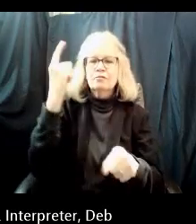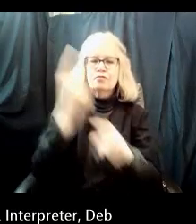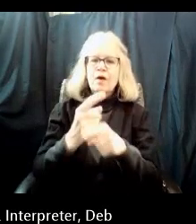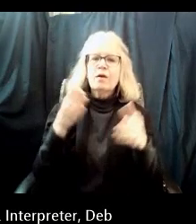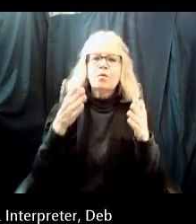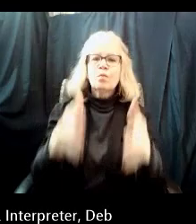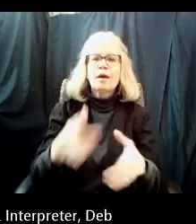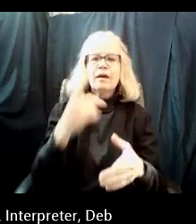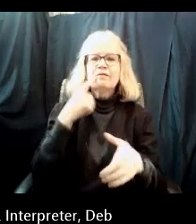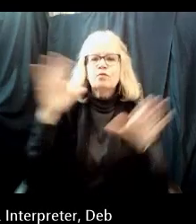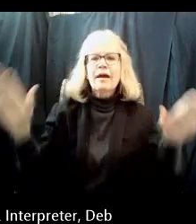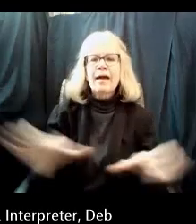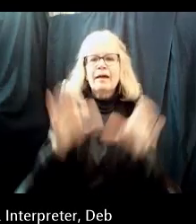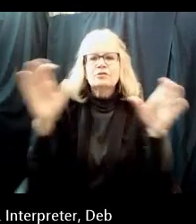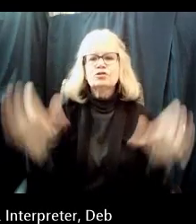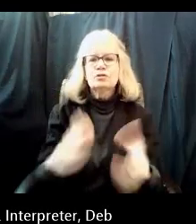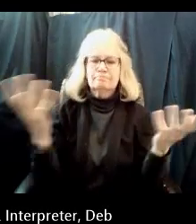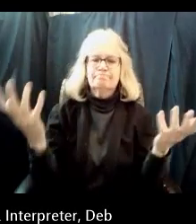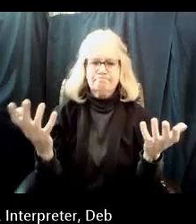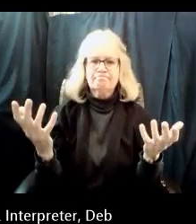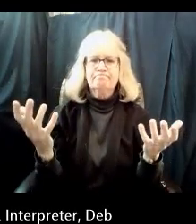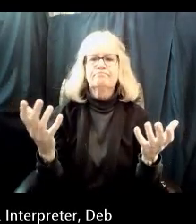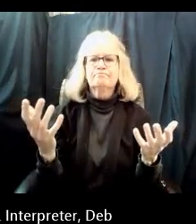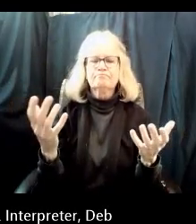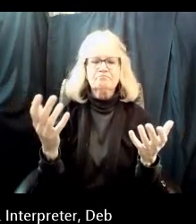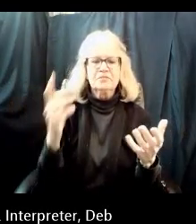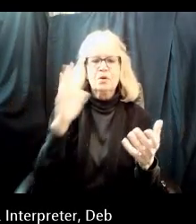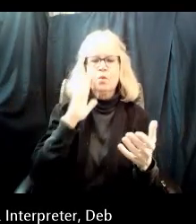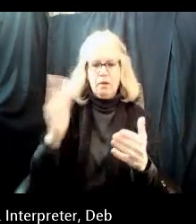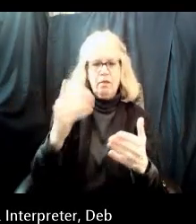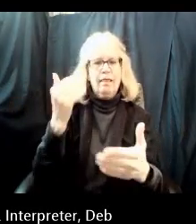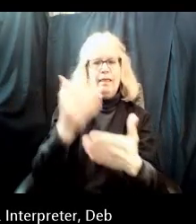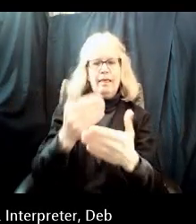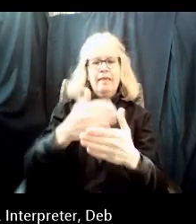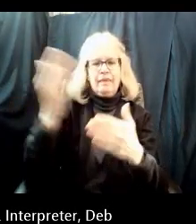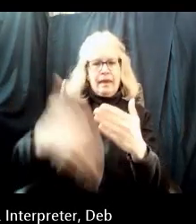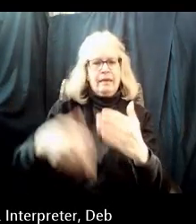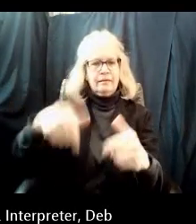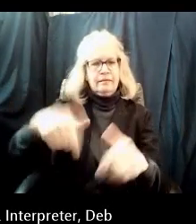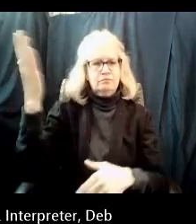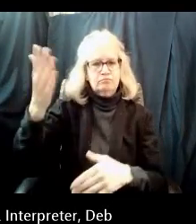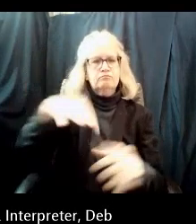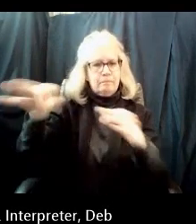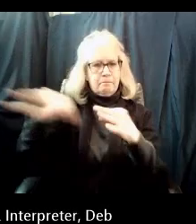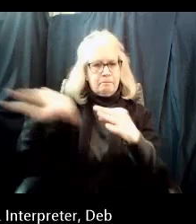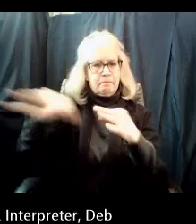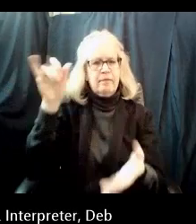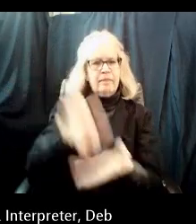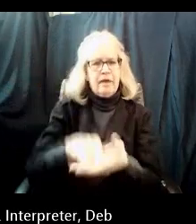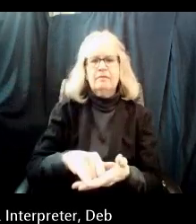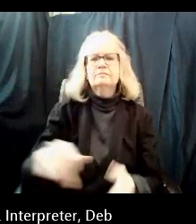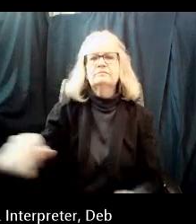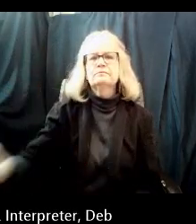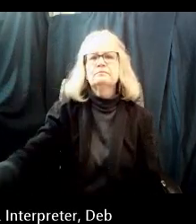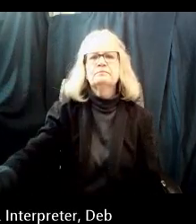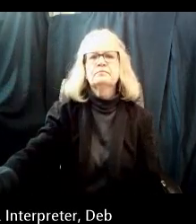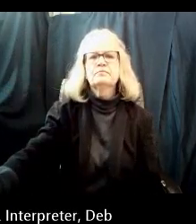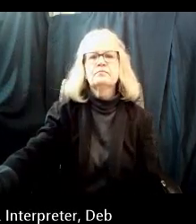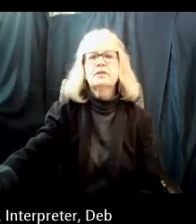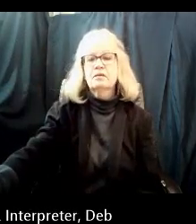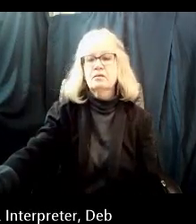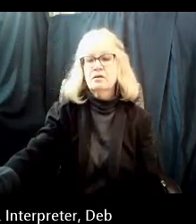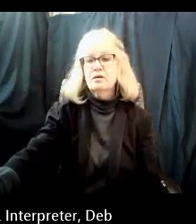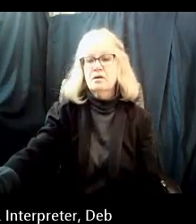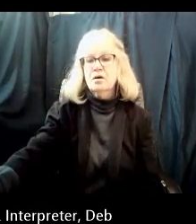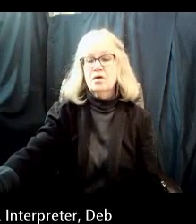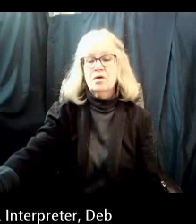towards action. And so that's where we'll get at the end of the presentation. You heard